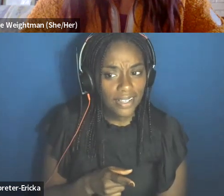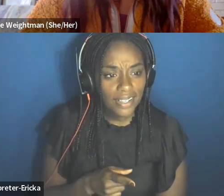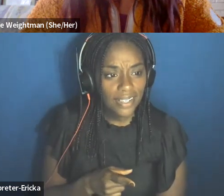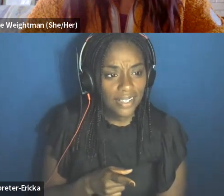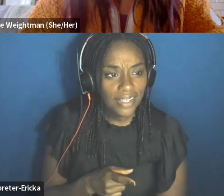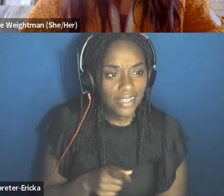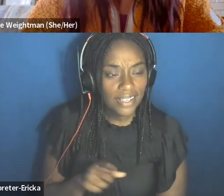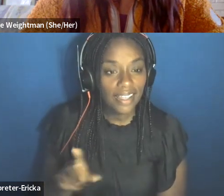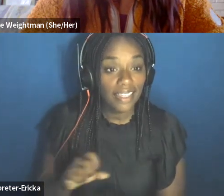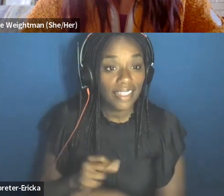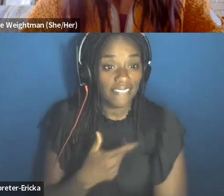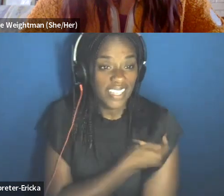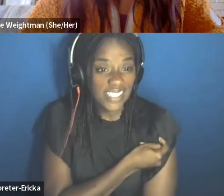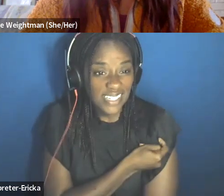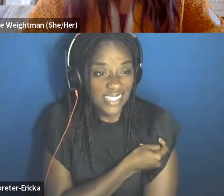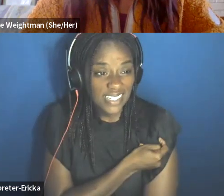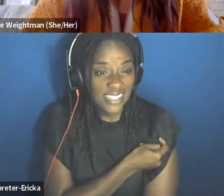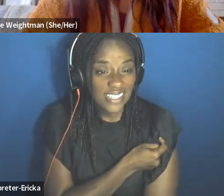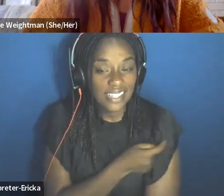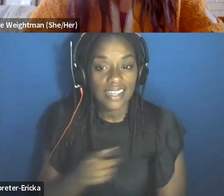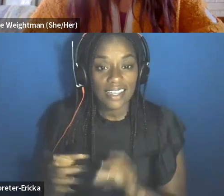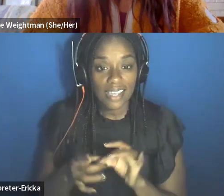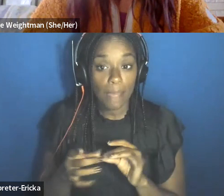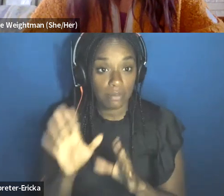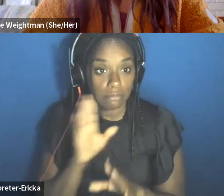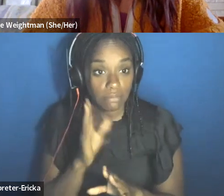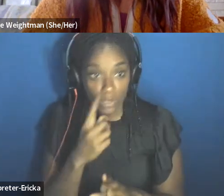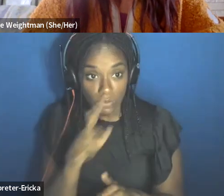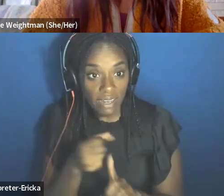The vaccine comment? Yes. Will you elaborate on that?